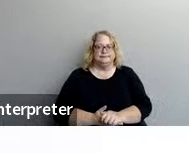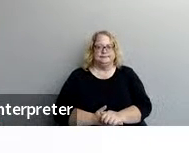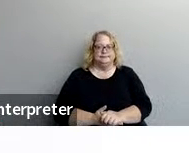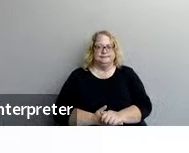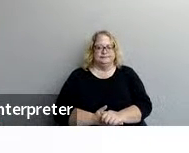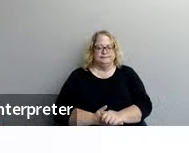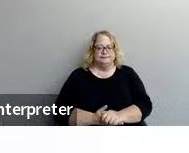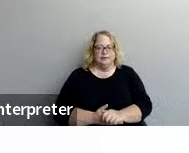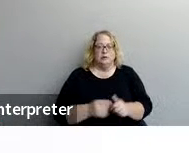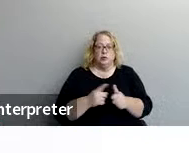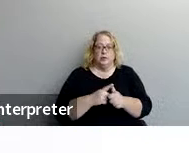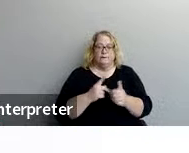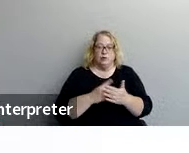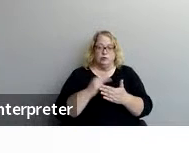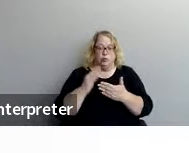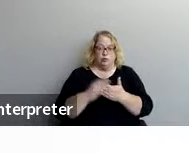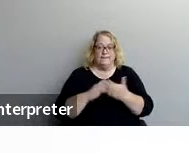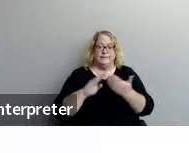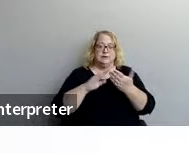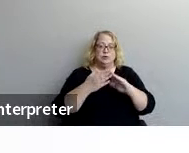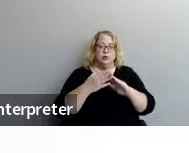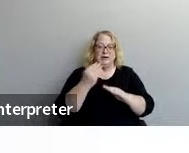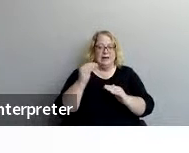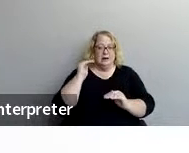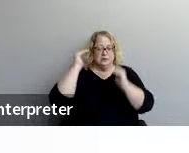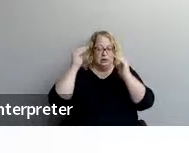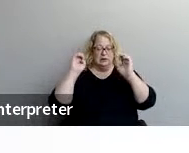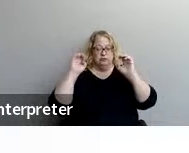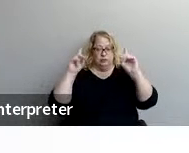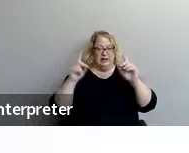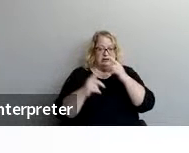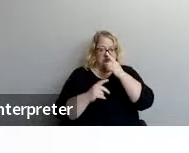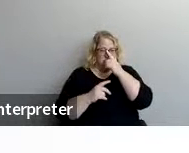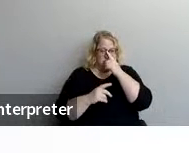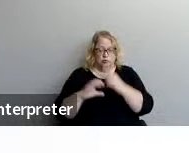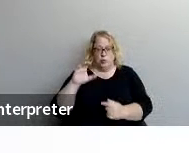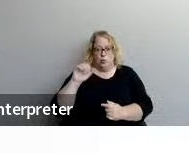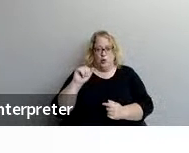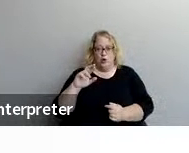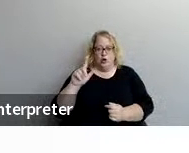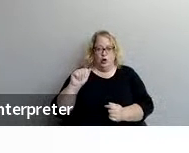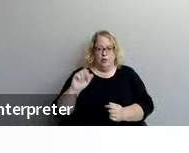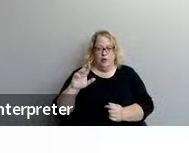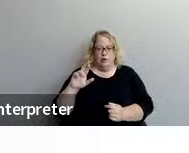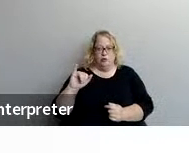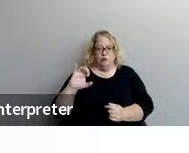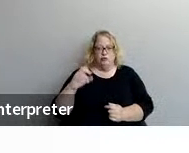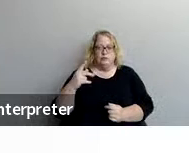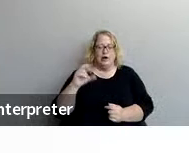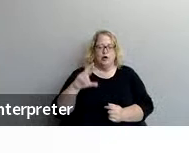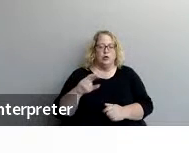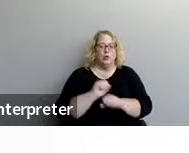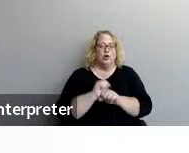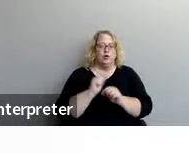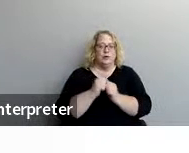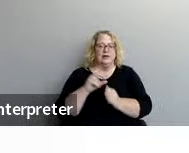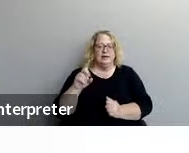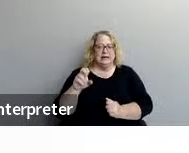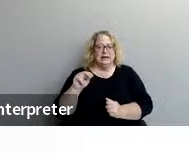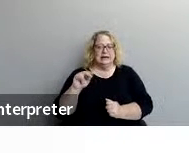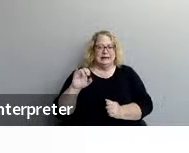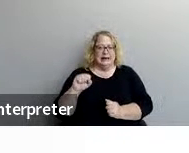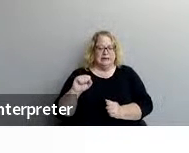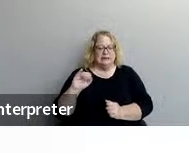So the first program we're going to talk about tonight is community and adult education. So my colleague Carla Reichert worked with Dennis Mix, the Director of